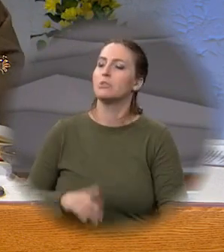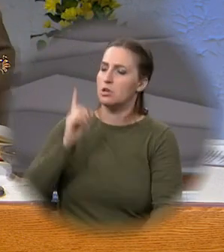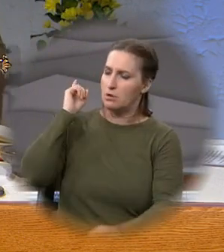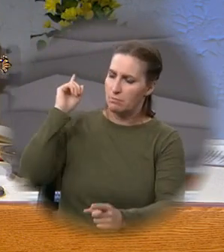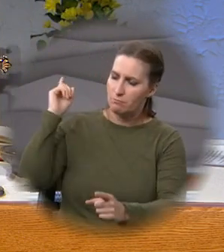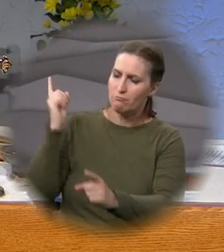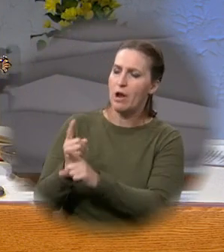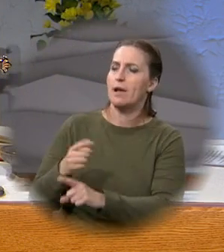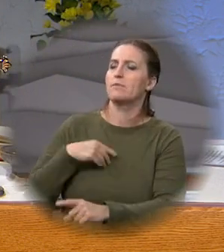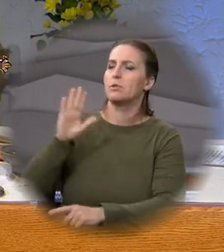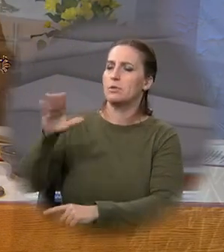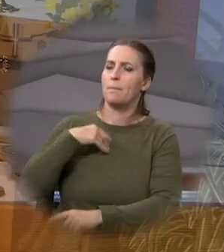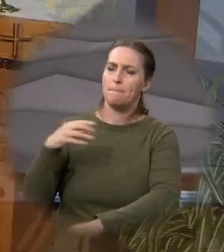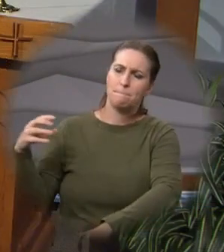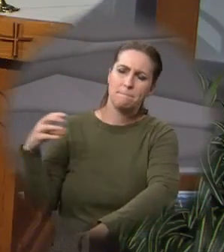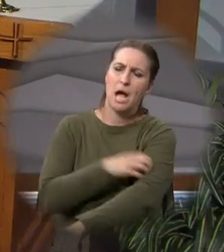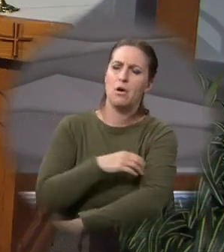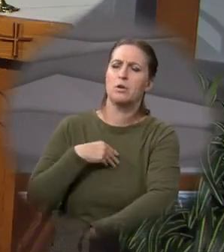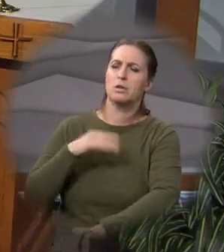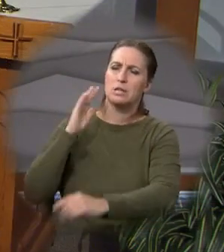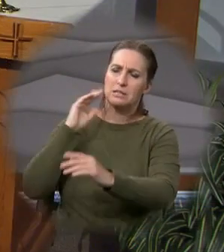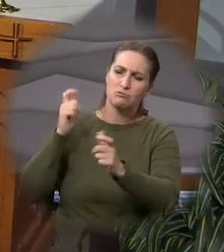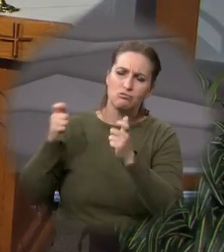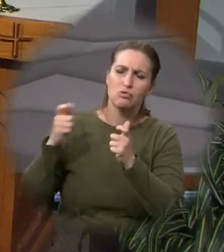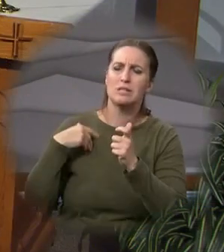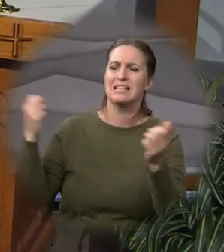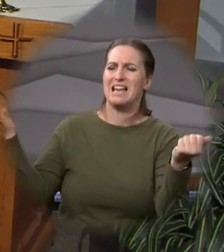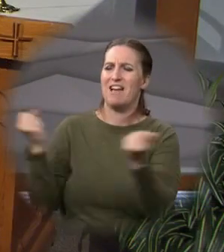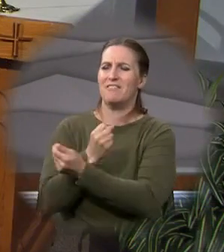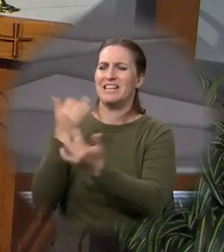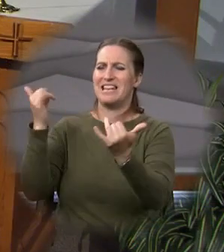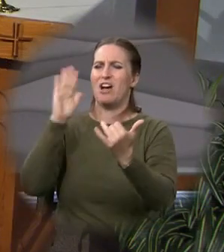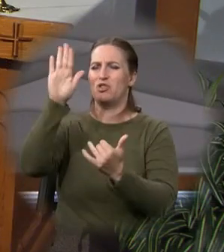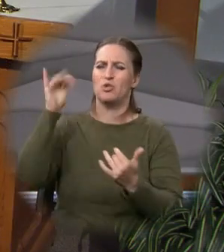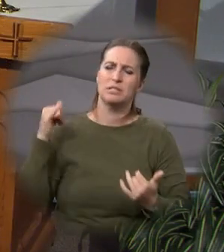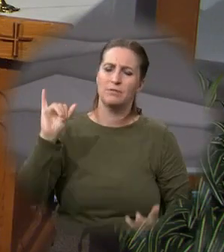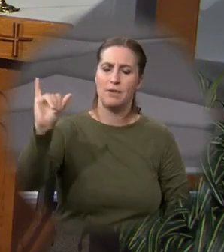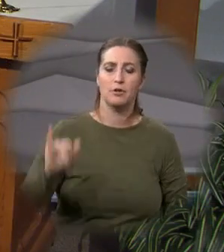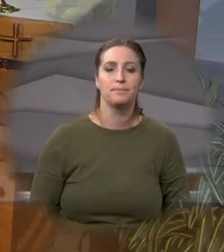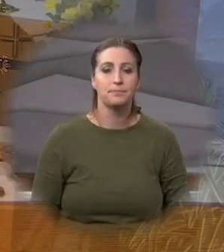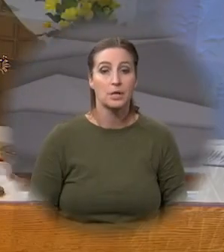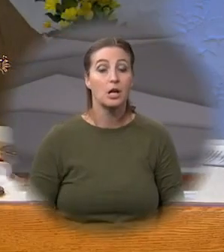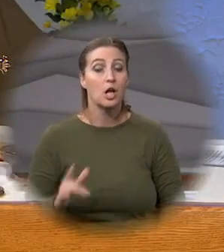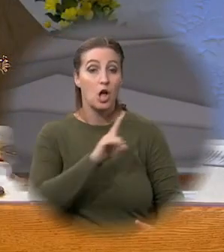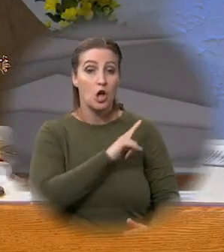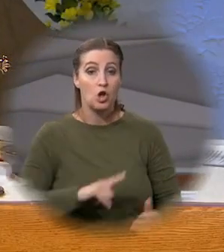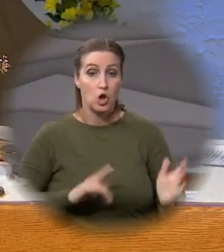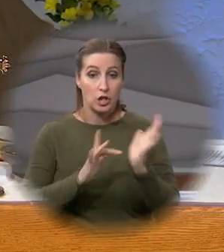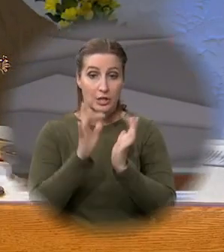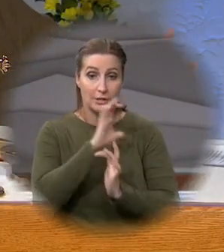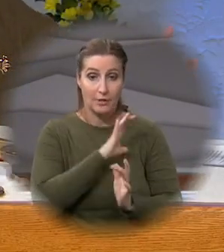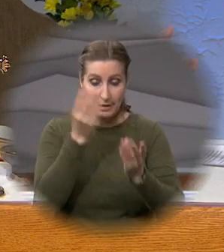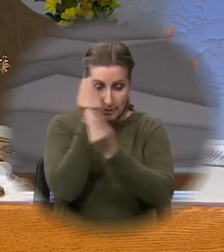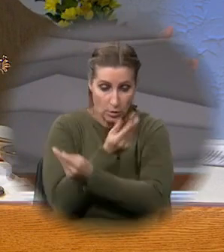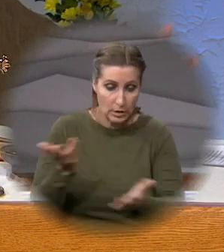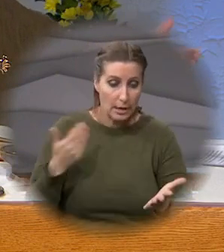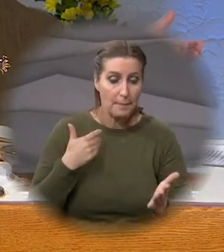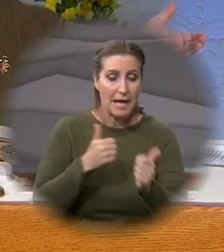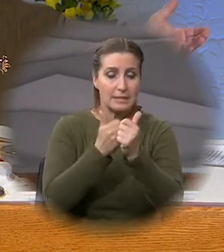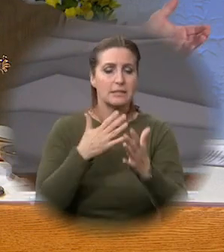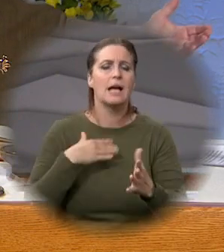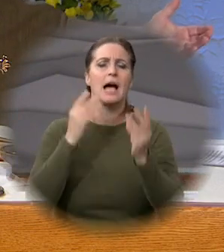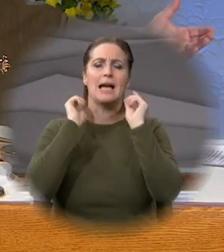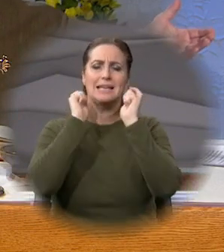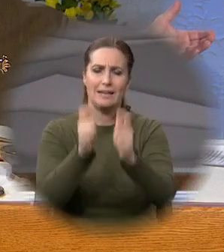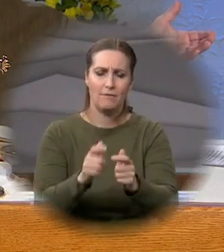Christ. For the kingdom, the power, and the glory are yours, now and forever. Lord Jesus Christ, you said to your apostles, peace I leave